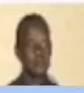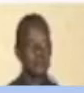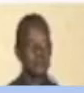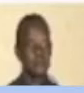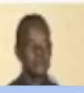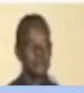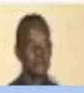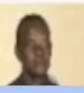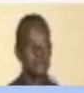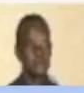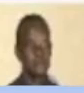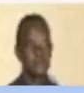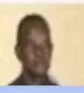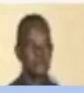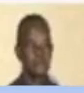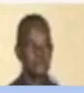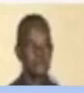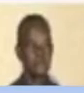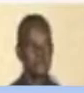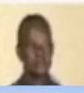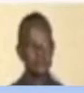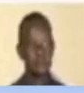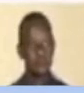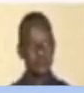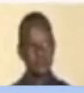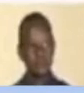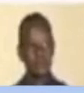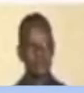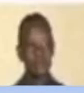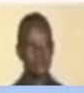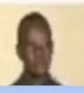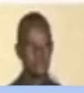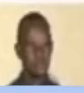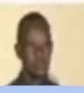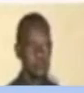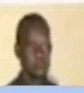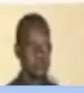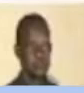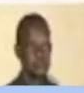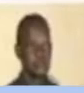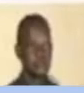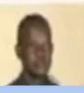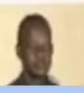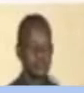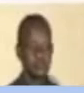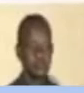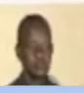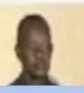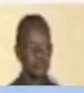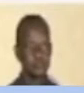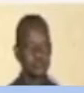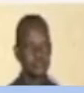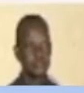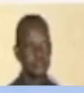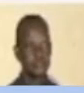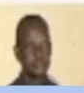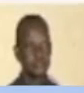the isolation, quarantine, and treatment, as well as their